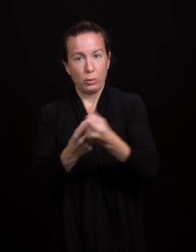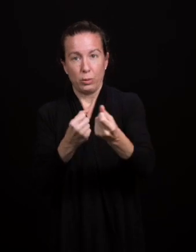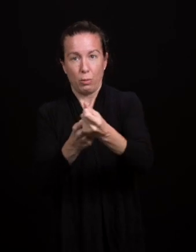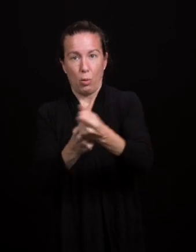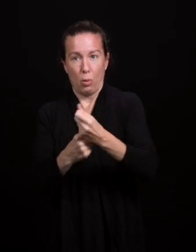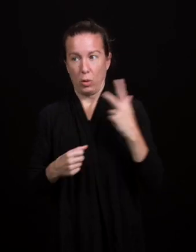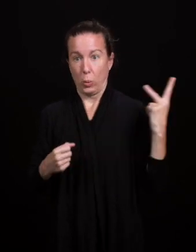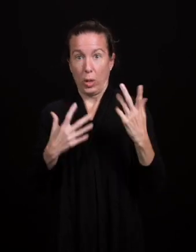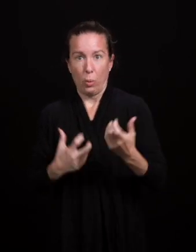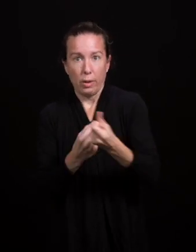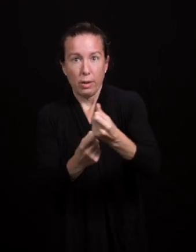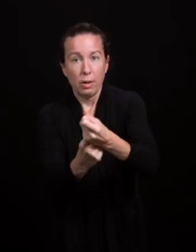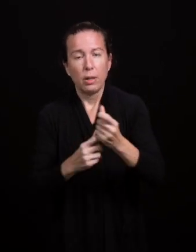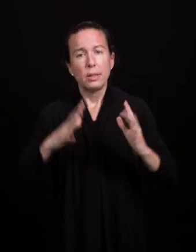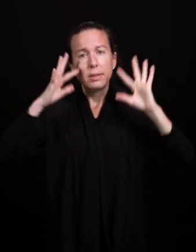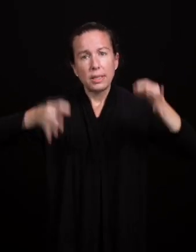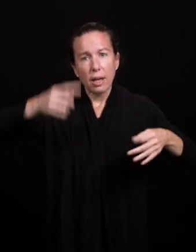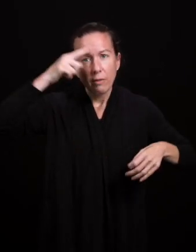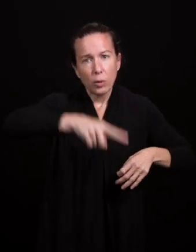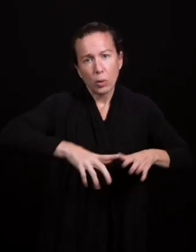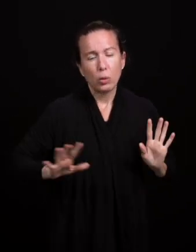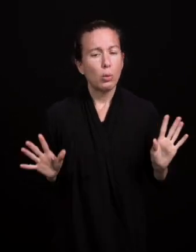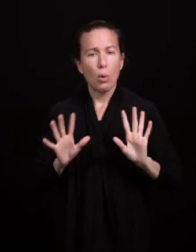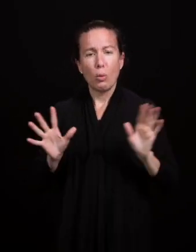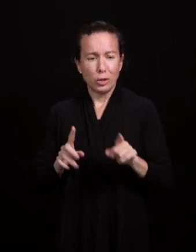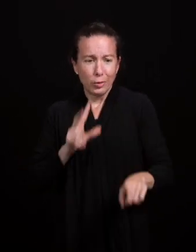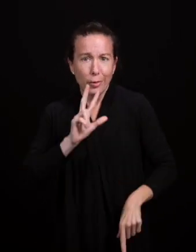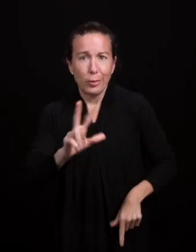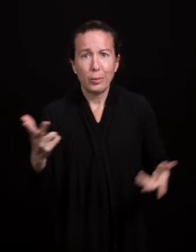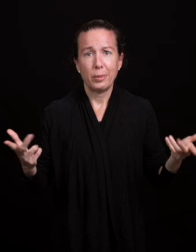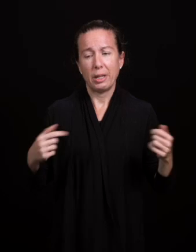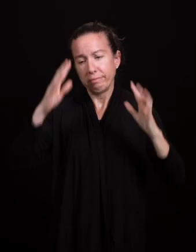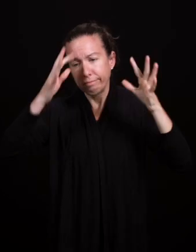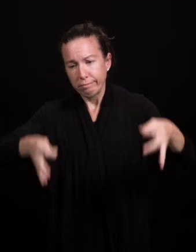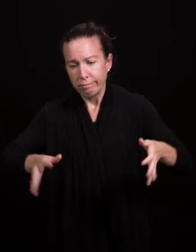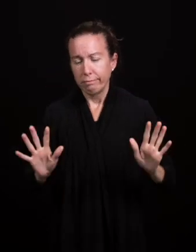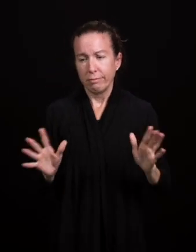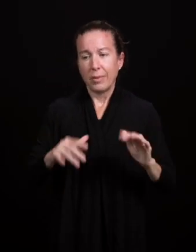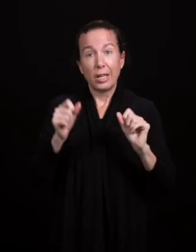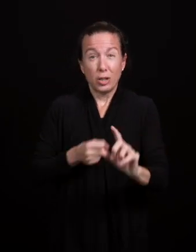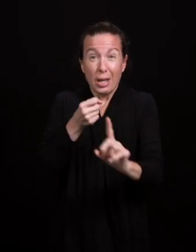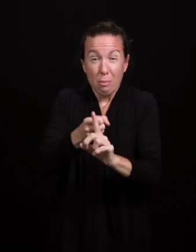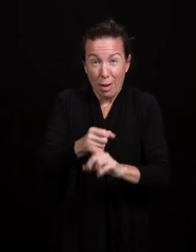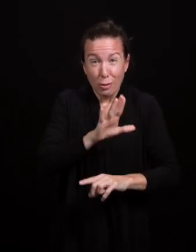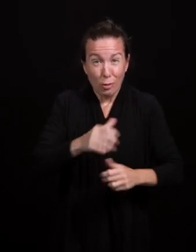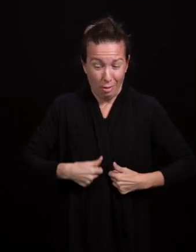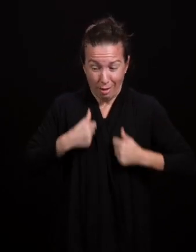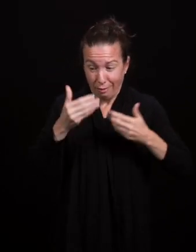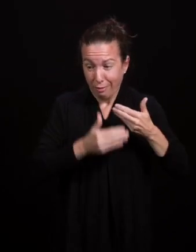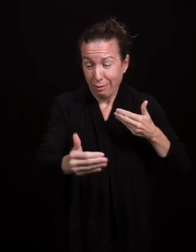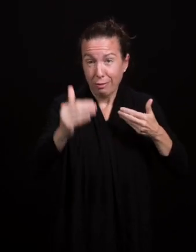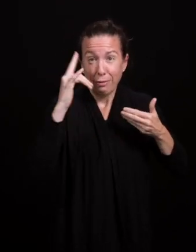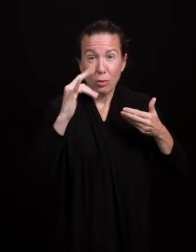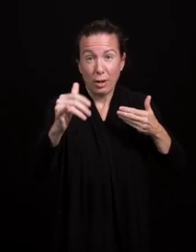We don't want to make a definitive decision one way or another for our 3-year-old. That could impact her life